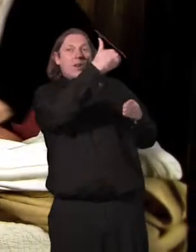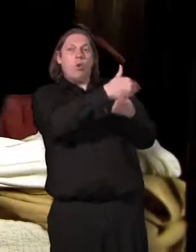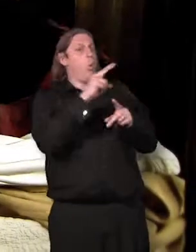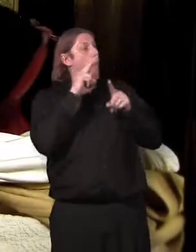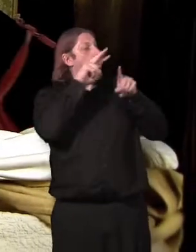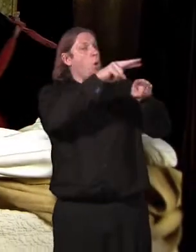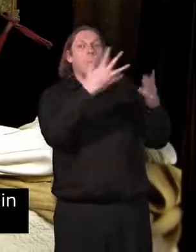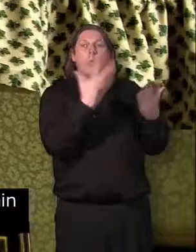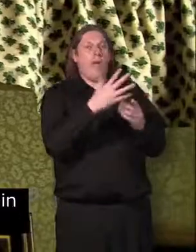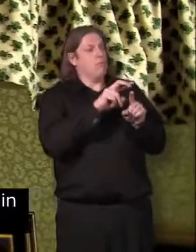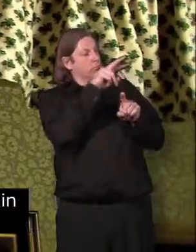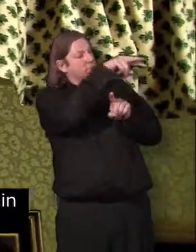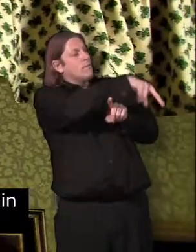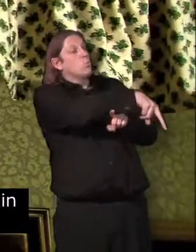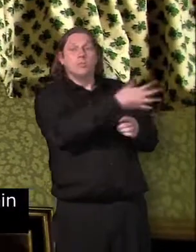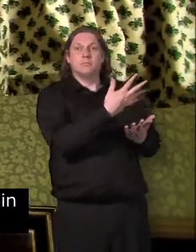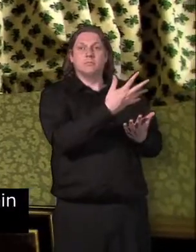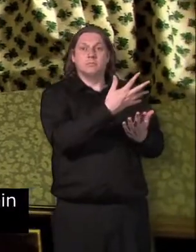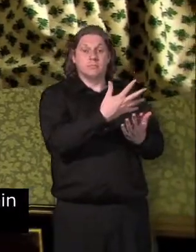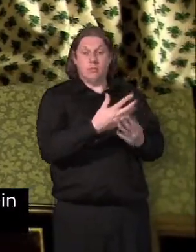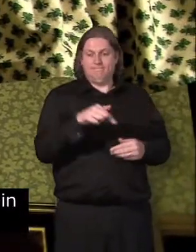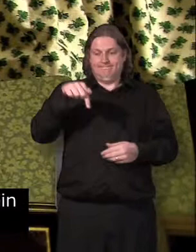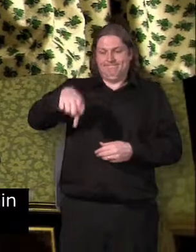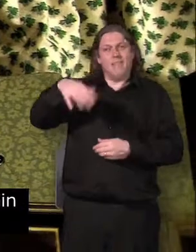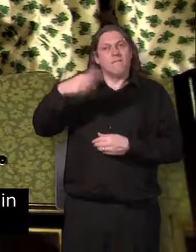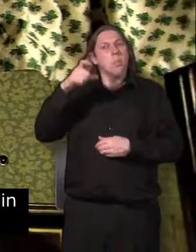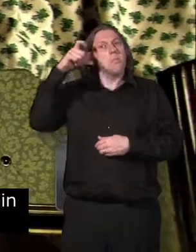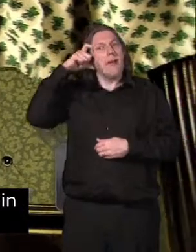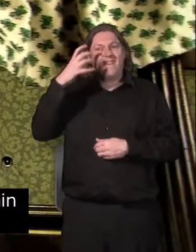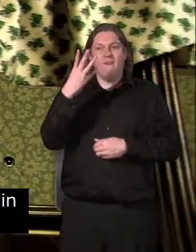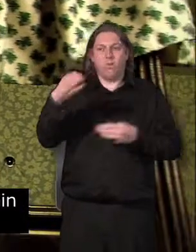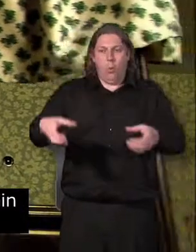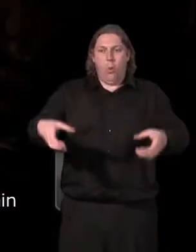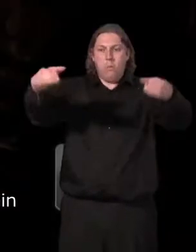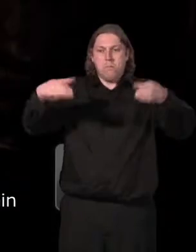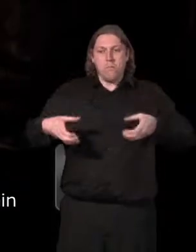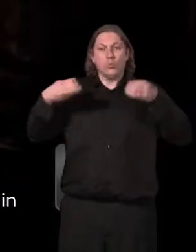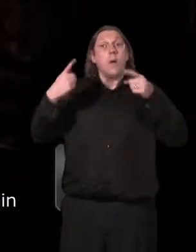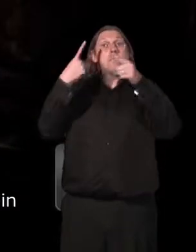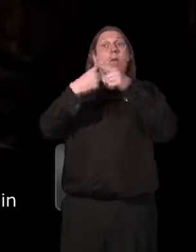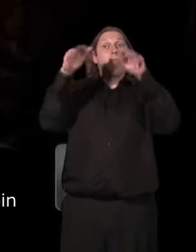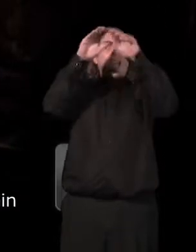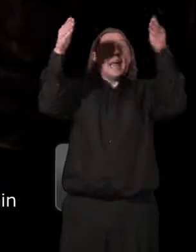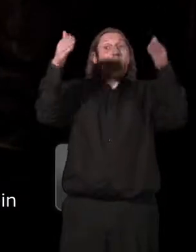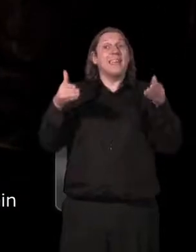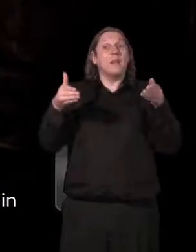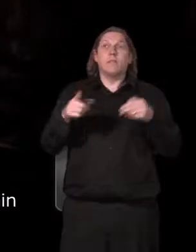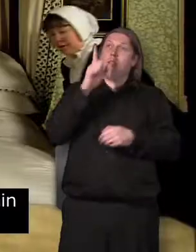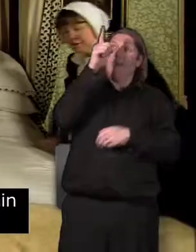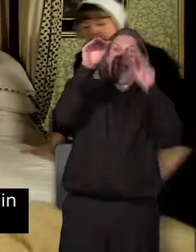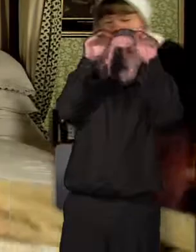canopy. The canopy was originally over the bed to stop vermin and bugs falling on whoever was sleeping